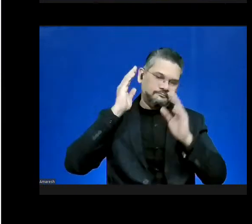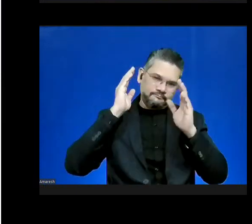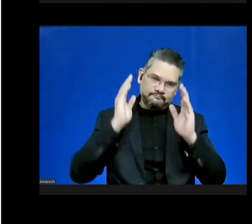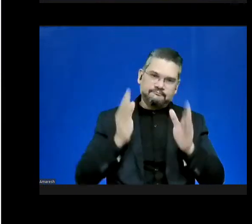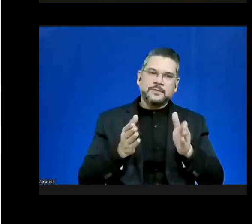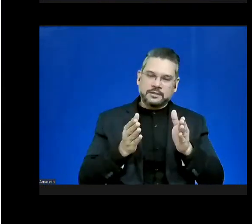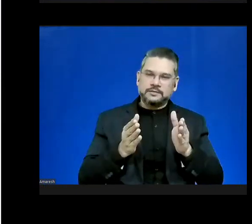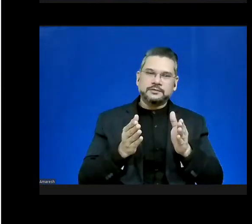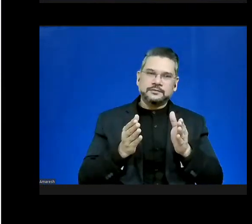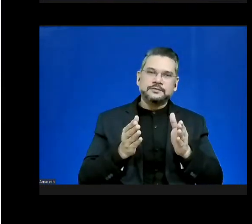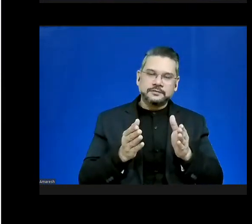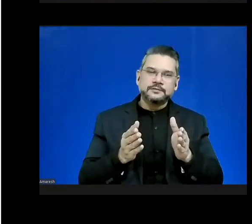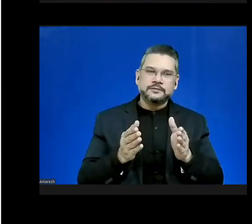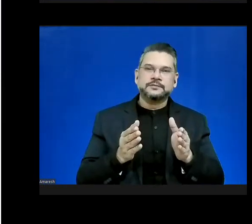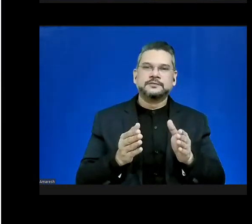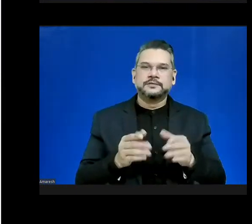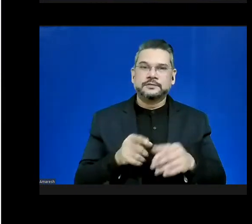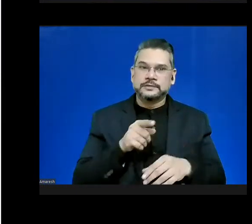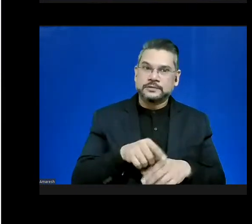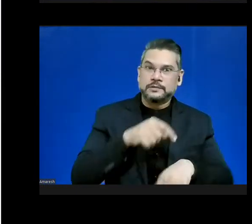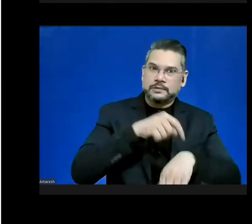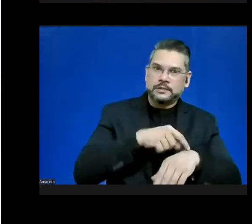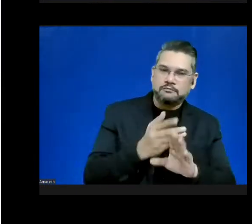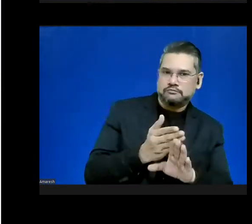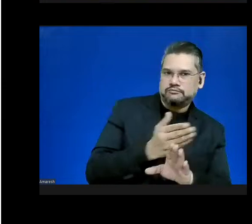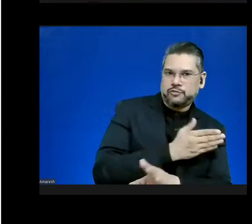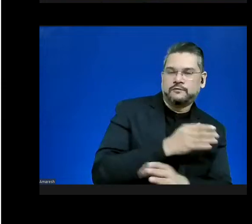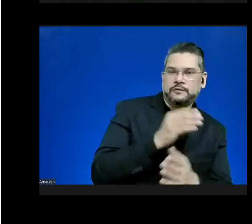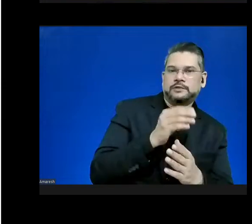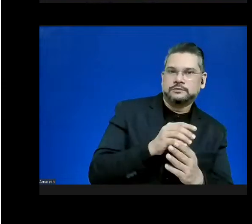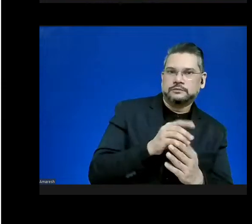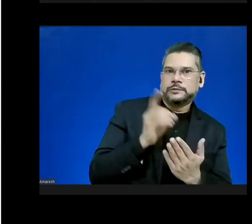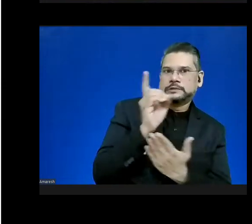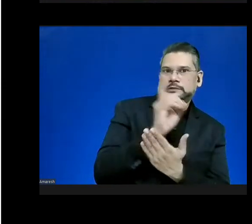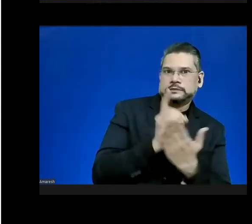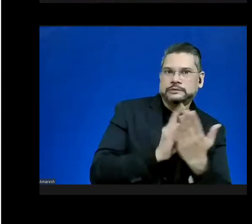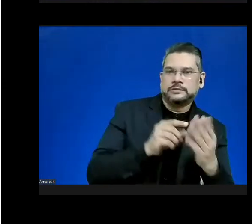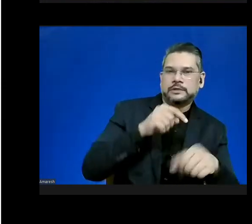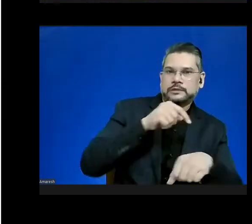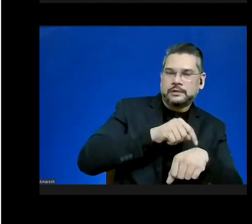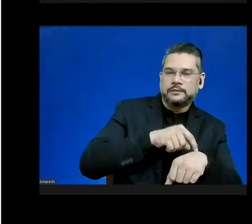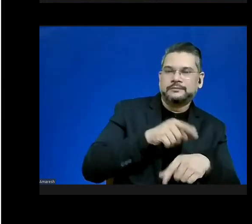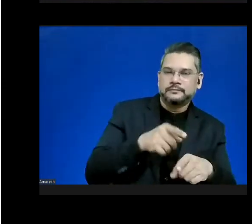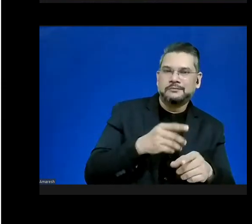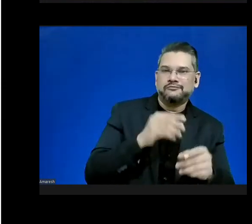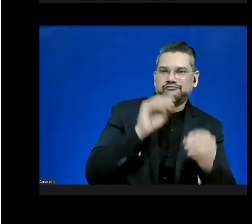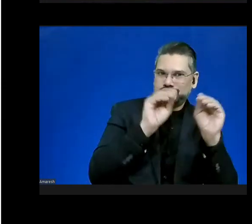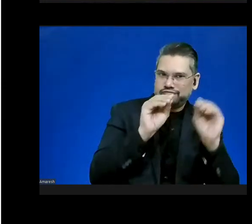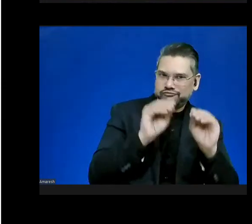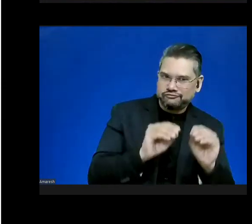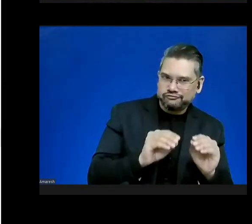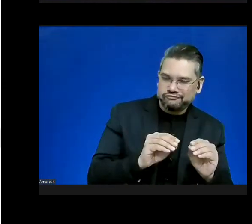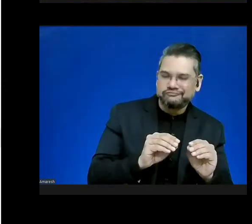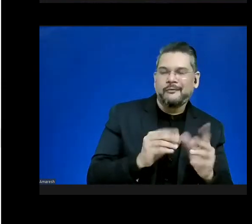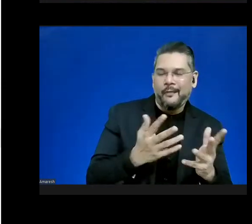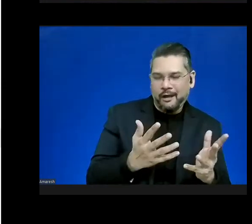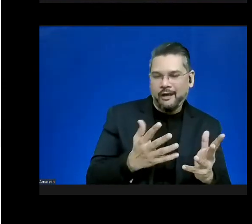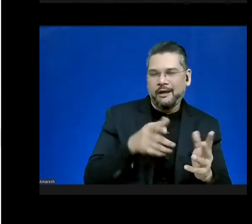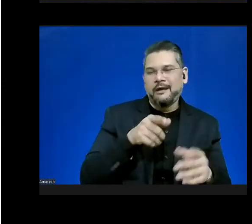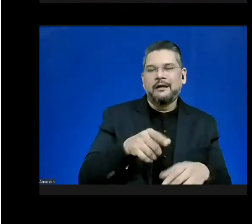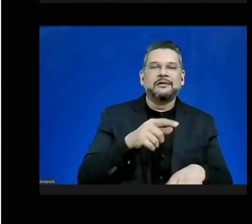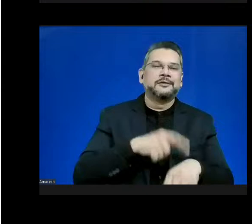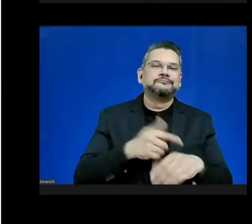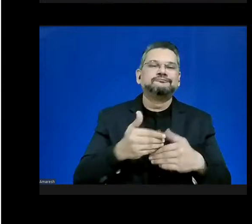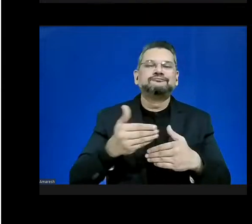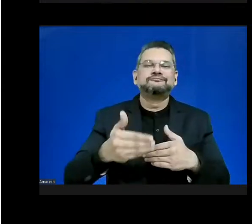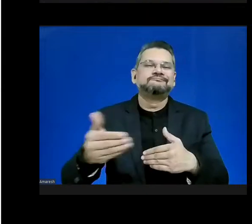So that if it comes in the design part, probably half of your work is already done, and even the cost, there would be a cost